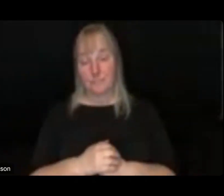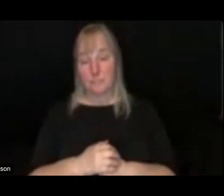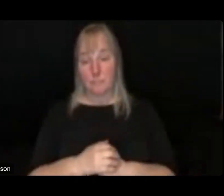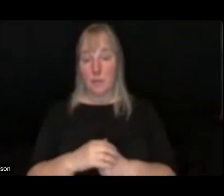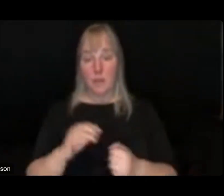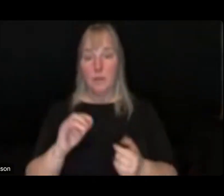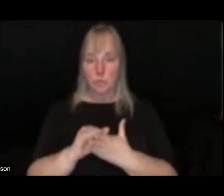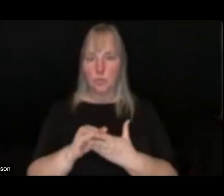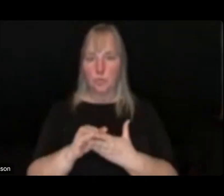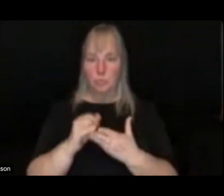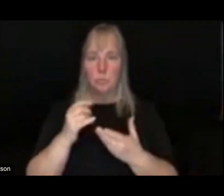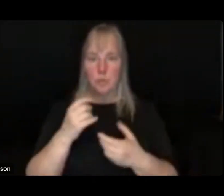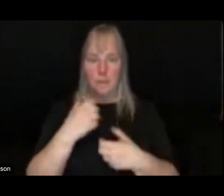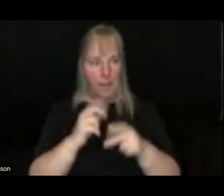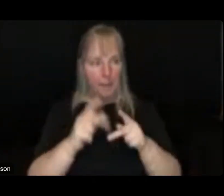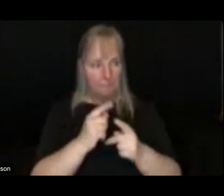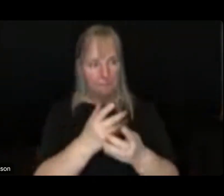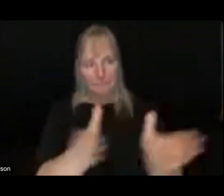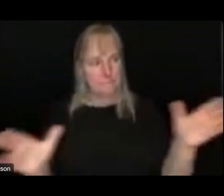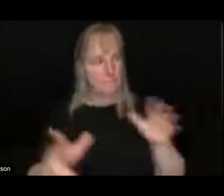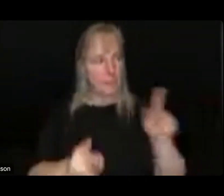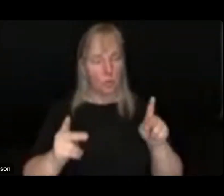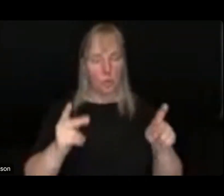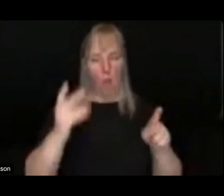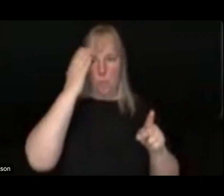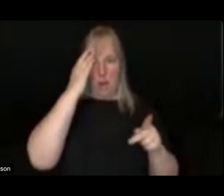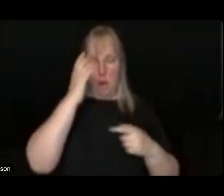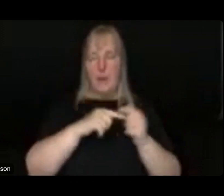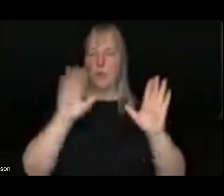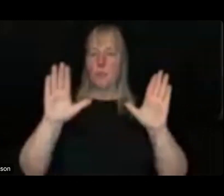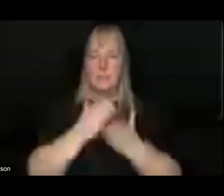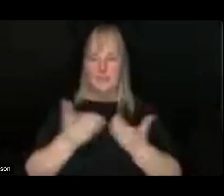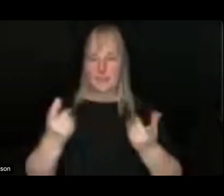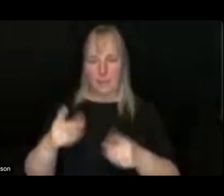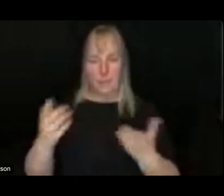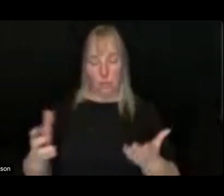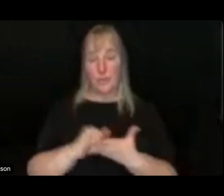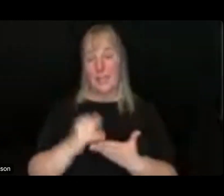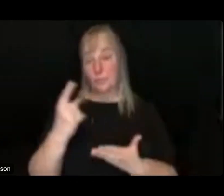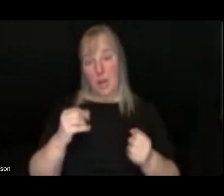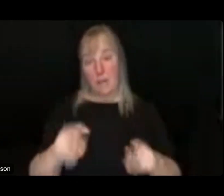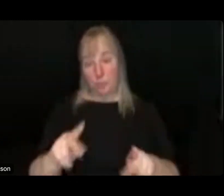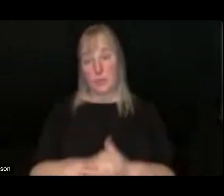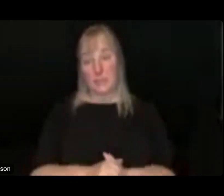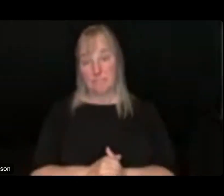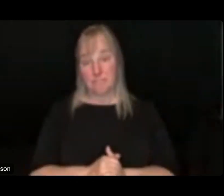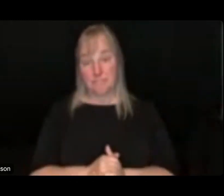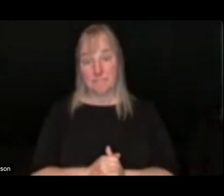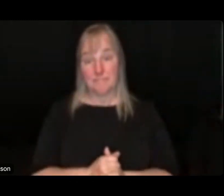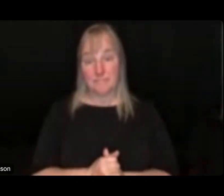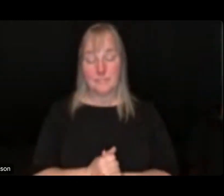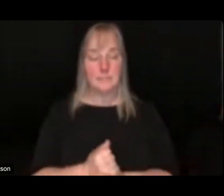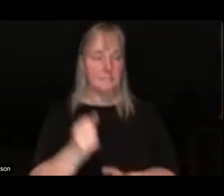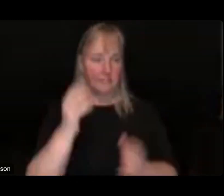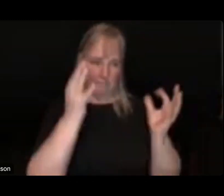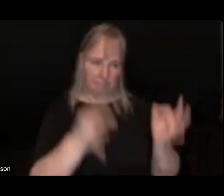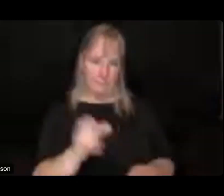the great things that are going on here. So that's a thing. That's an opportunity. Absolutely.